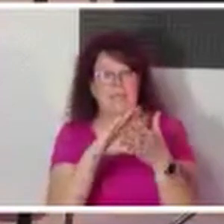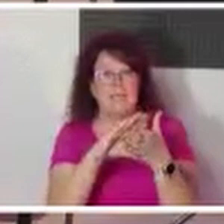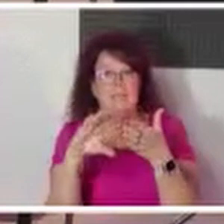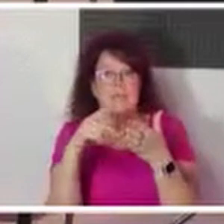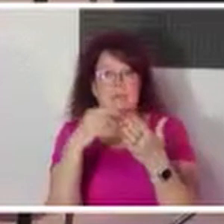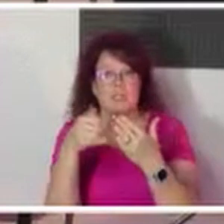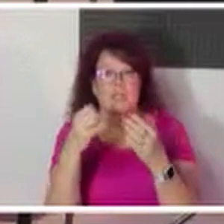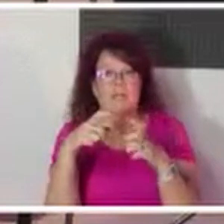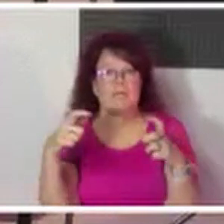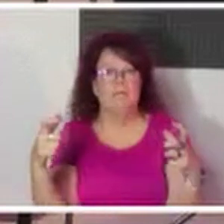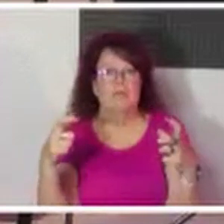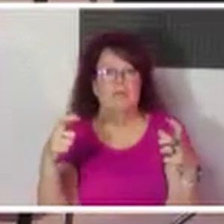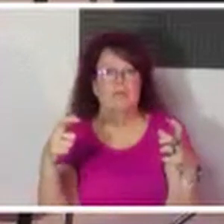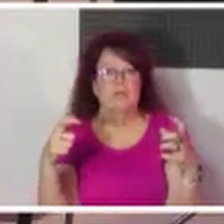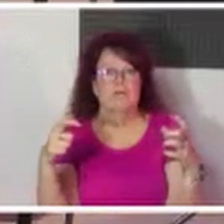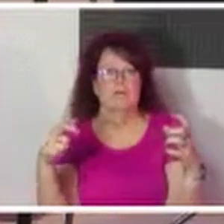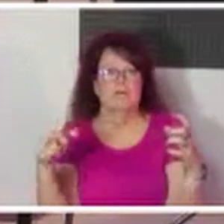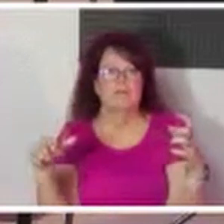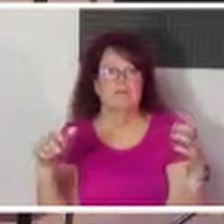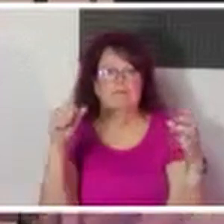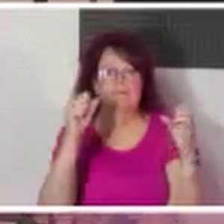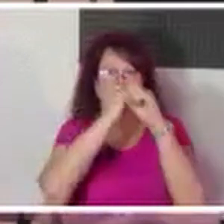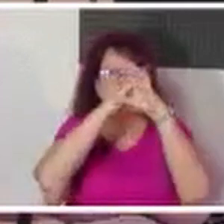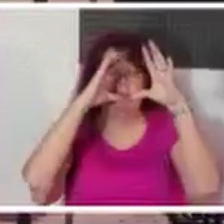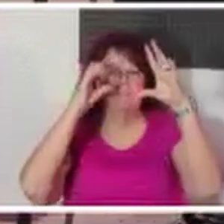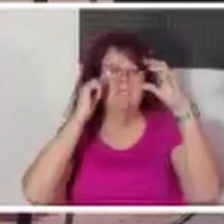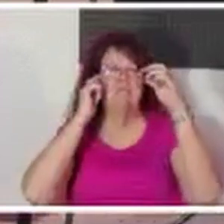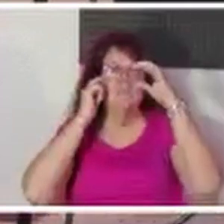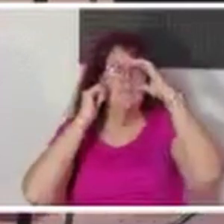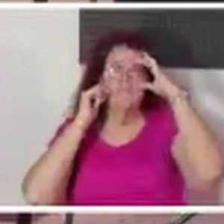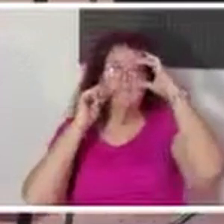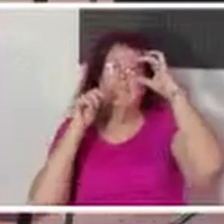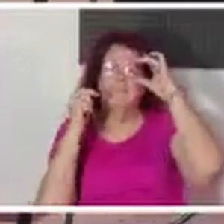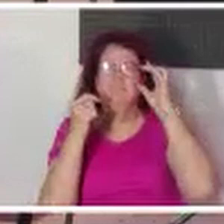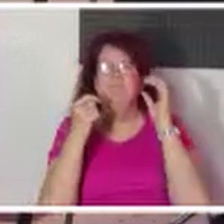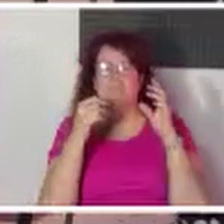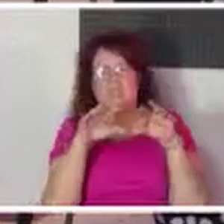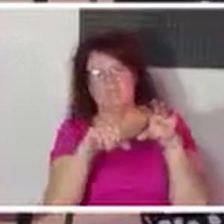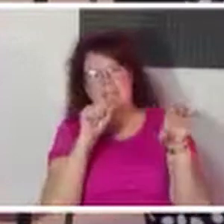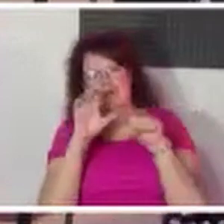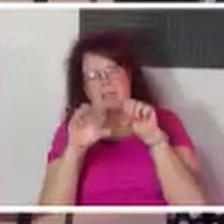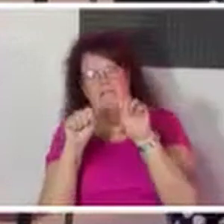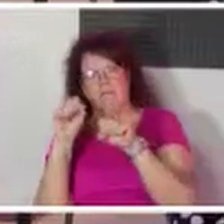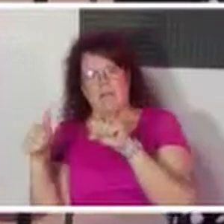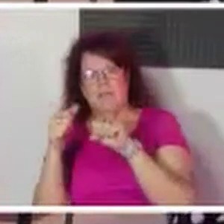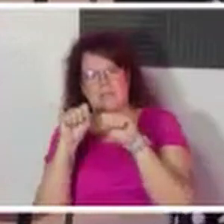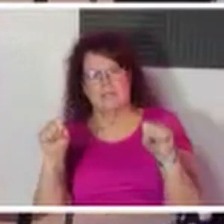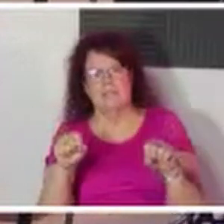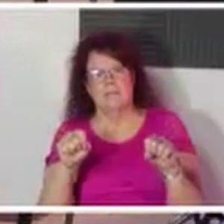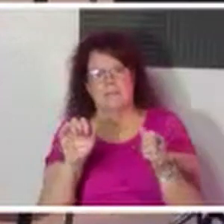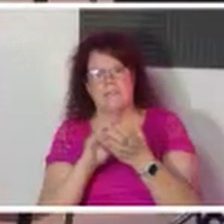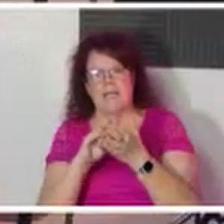scale. But again, there were mixed reviews to it because it was taking away from these other systems that were profitable to